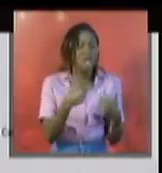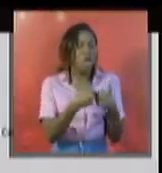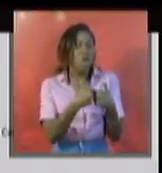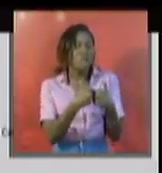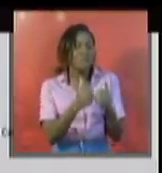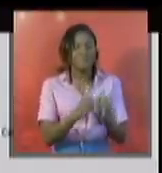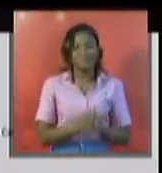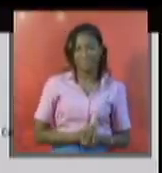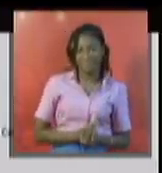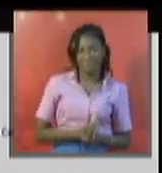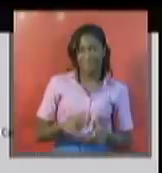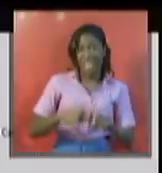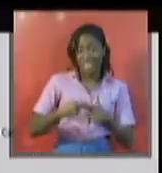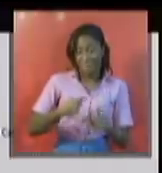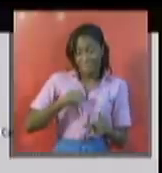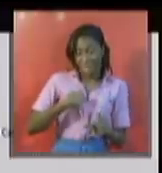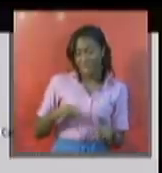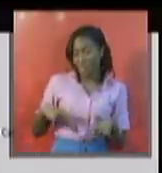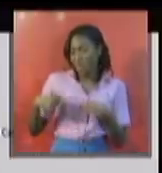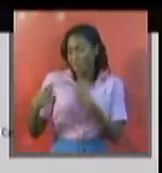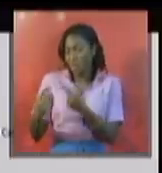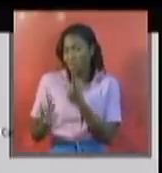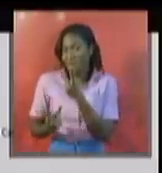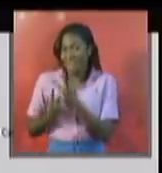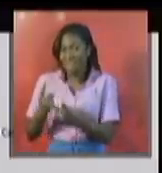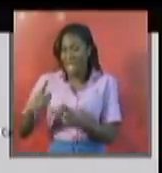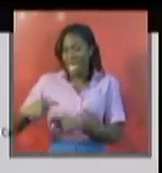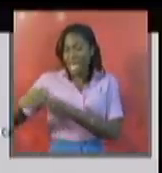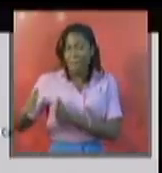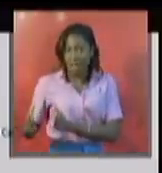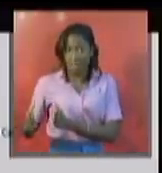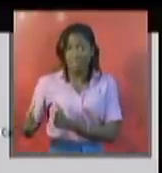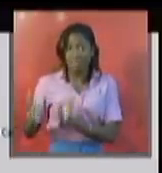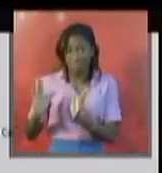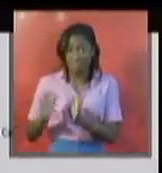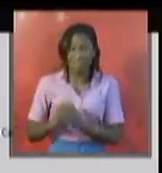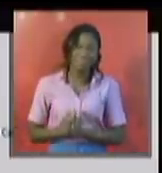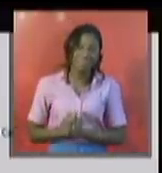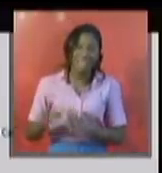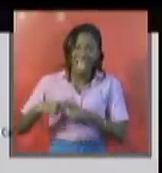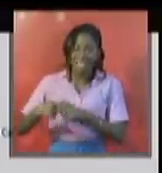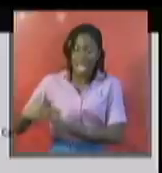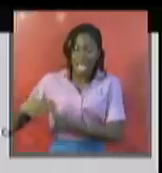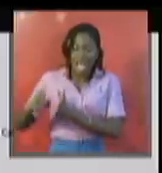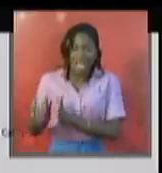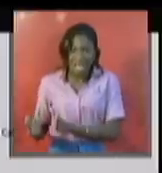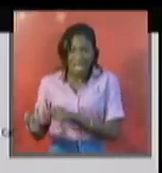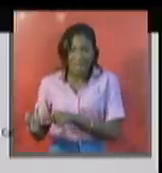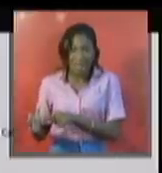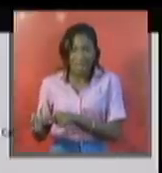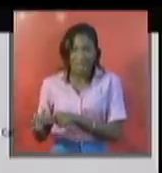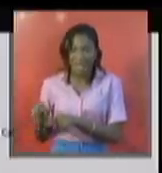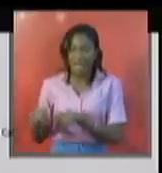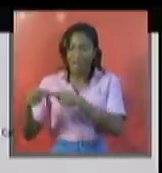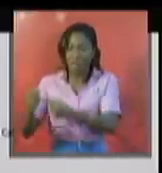neighbor, your neighbor is now connected to the infected office worker that your son's girlfriend's mother